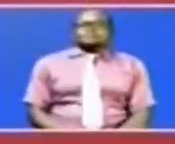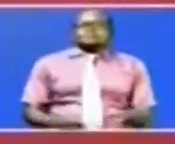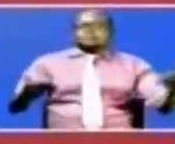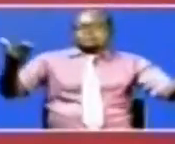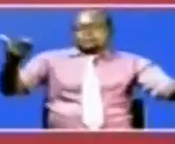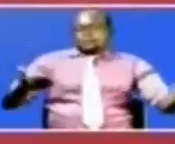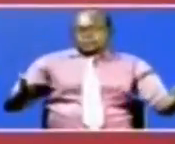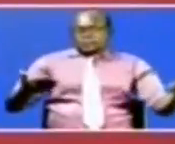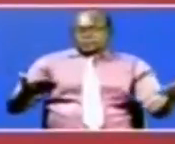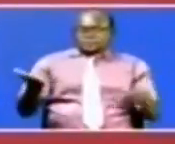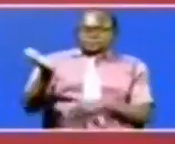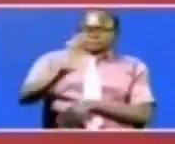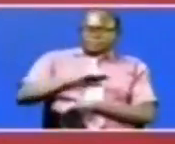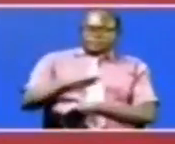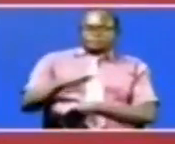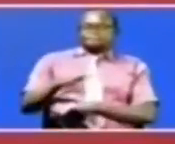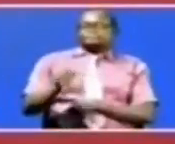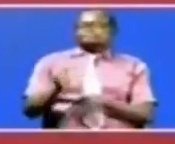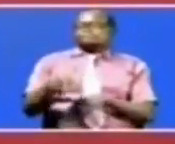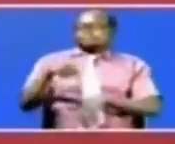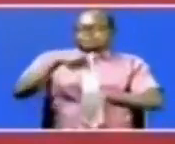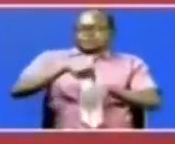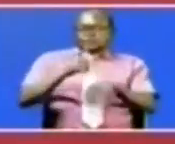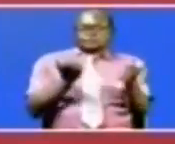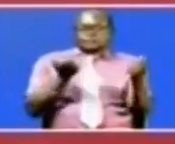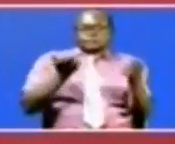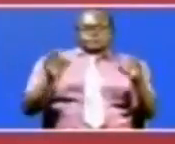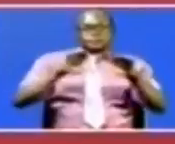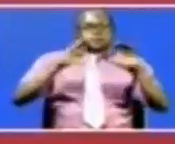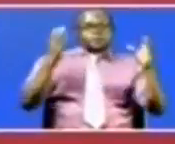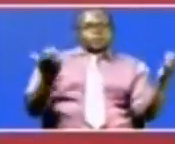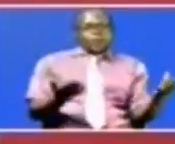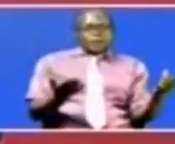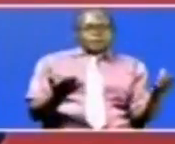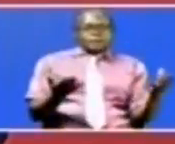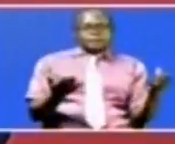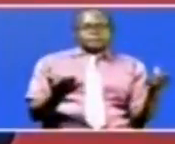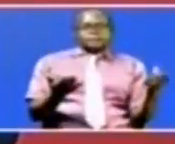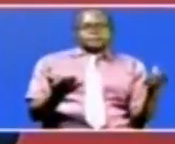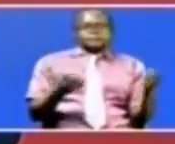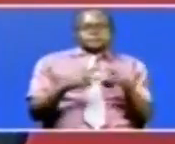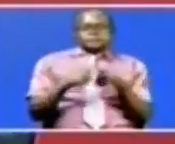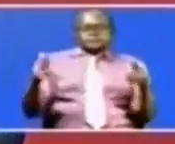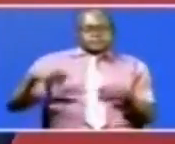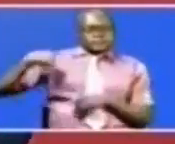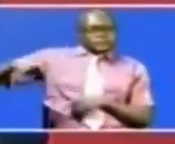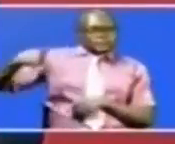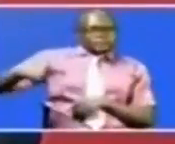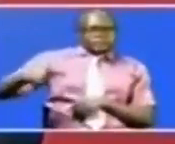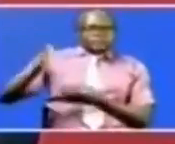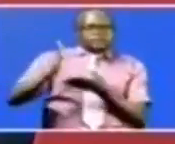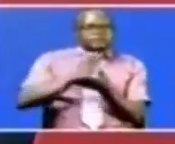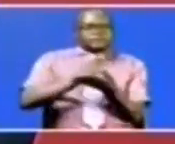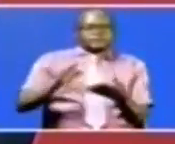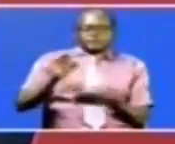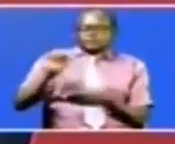Welcome back once more. Let's take a look at what's happening in the business world. Let's begin in the mining, in the manufacturing sector. And struggling